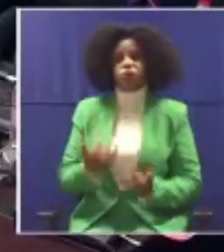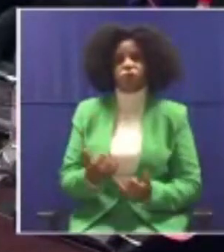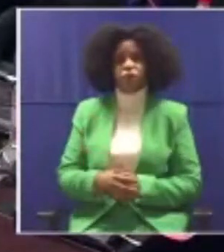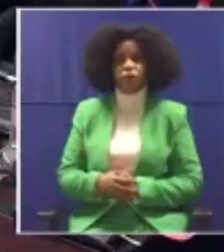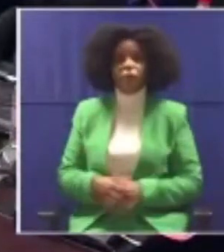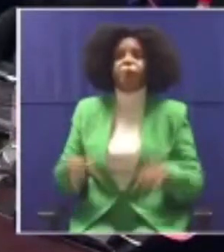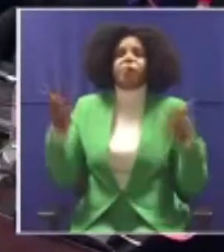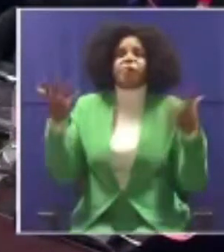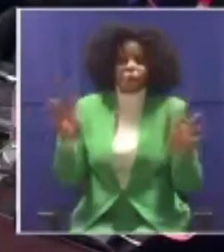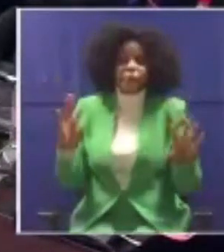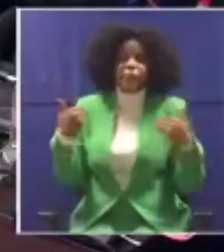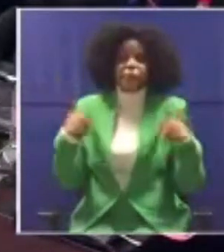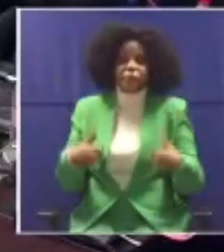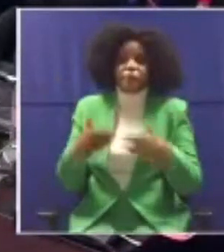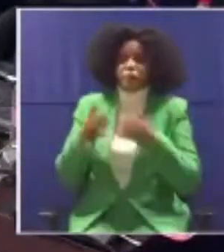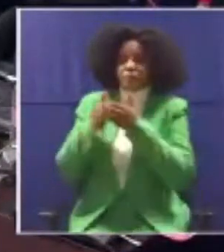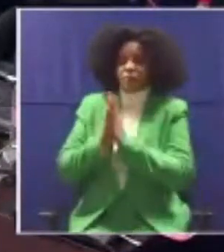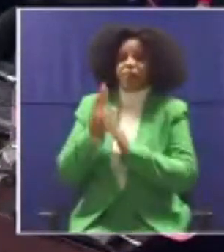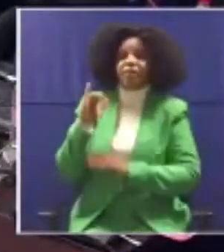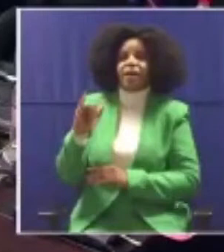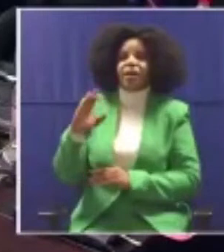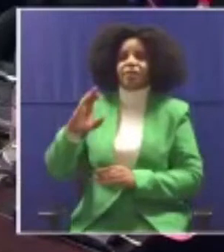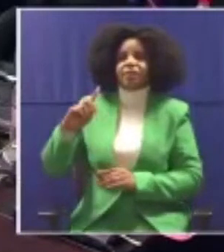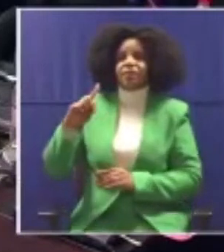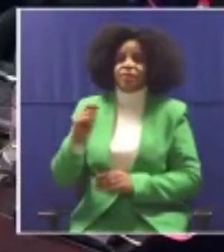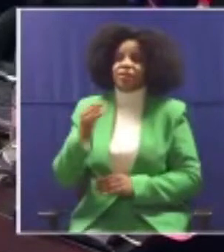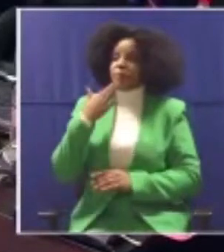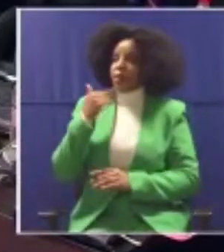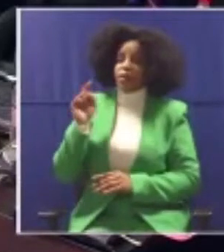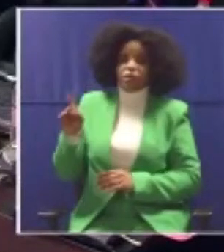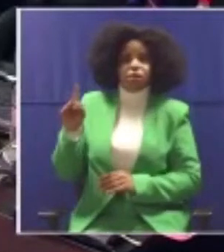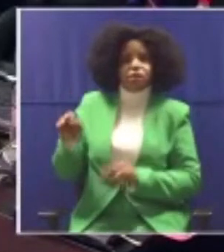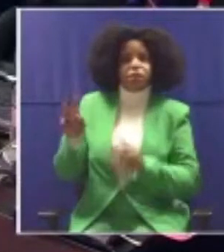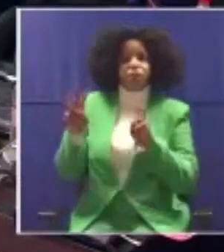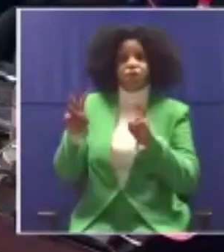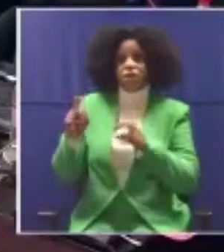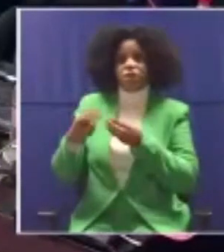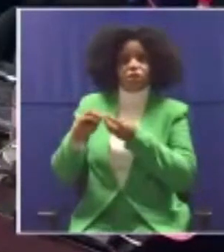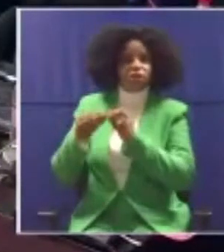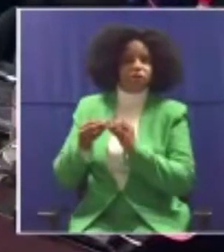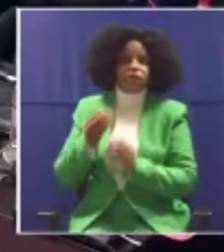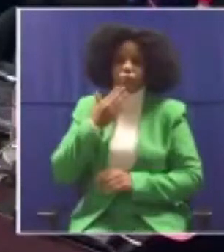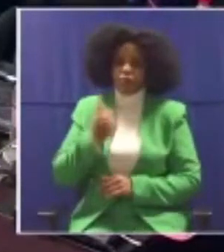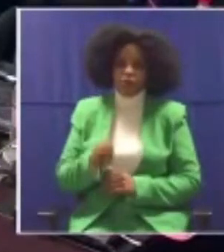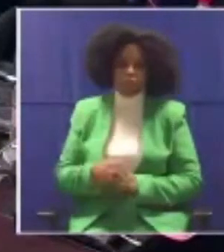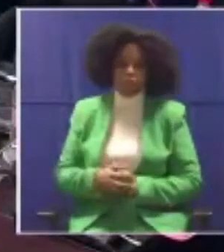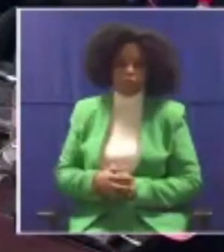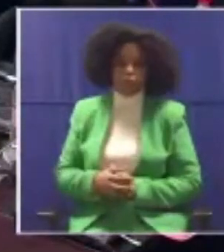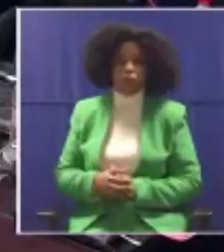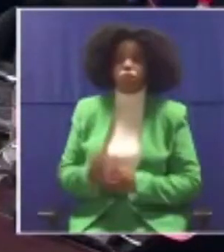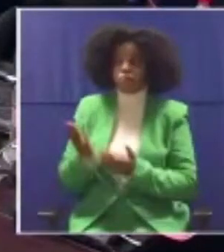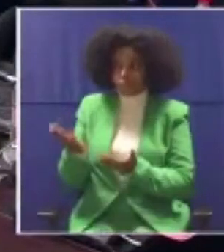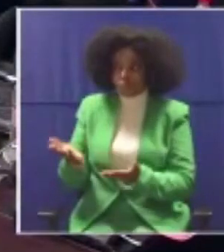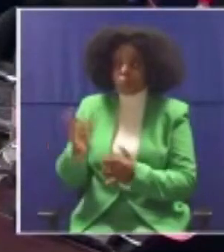And I ask the ICT just to attend to that matter, please. The Honorable Deputy President. Thank you very